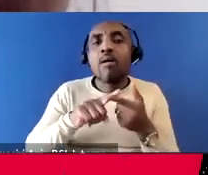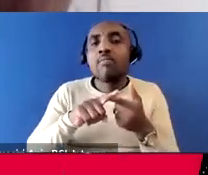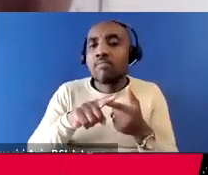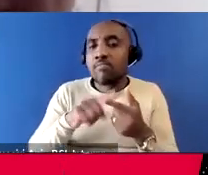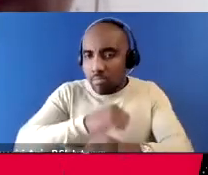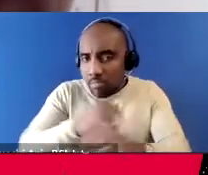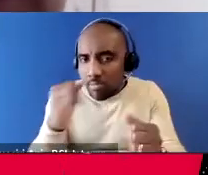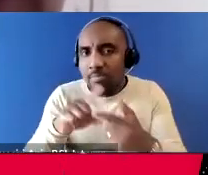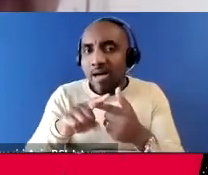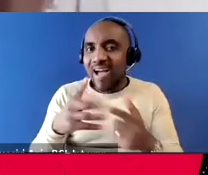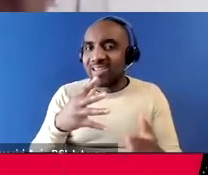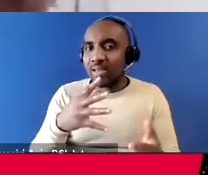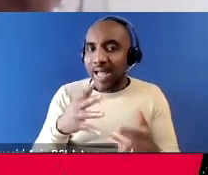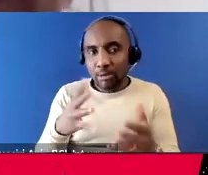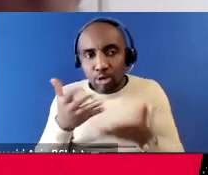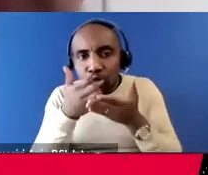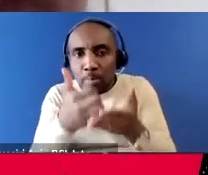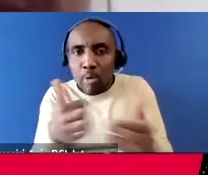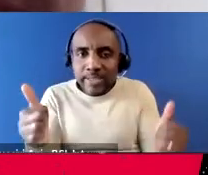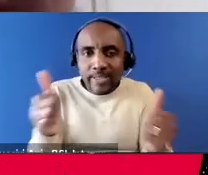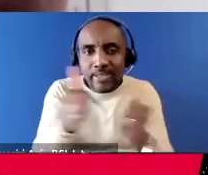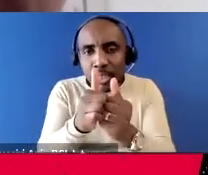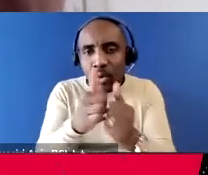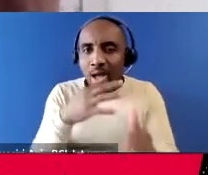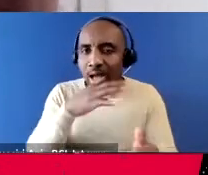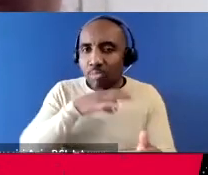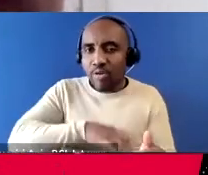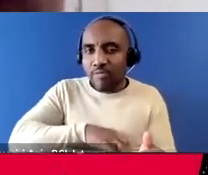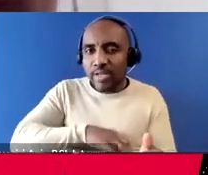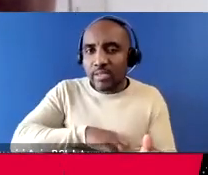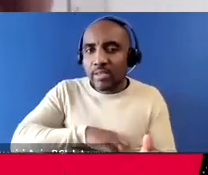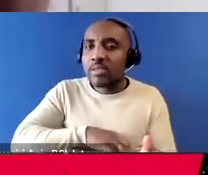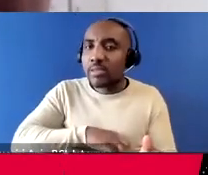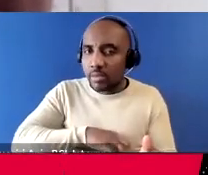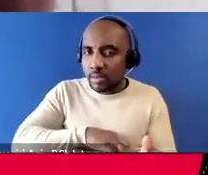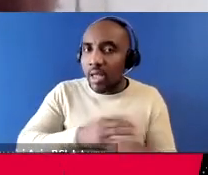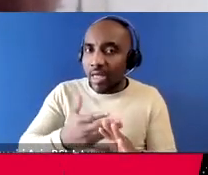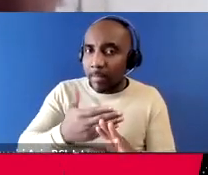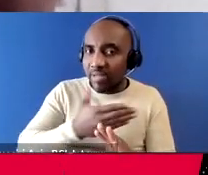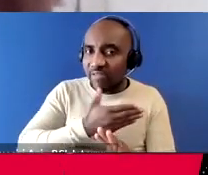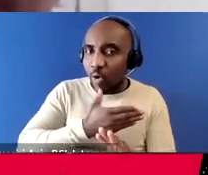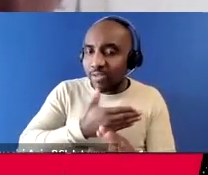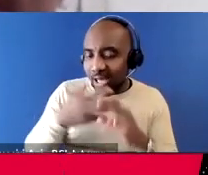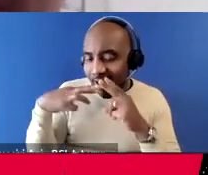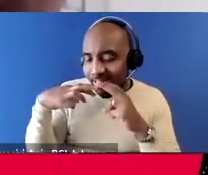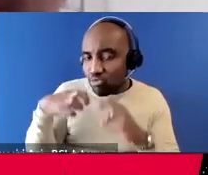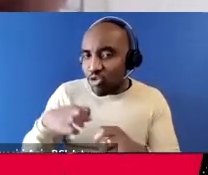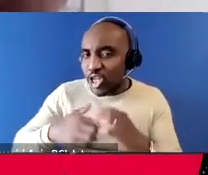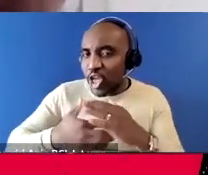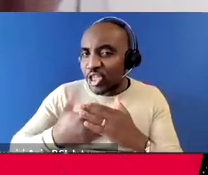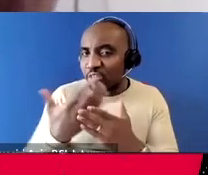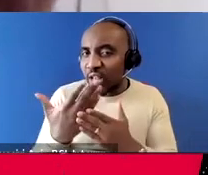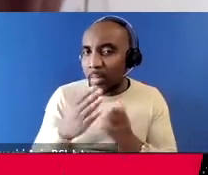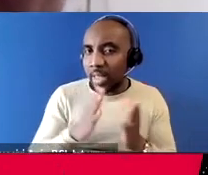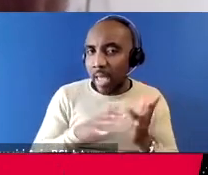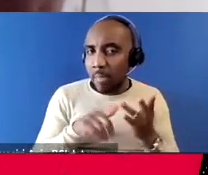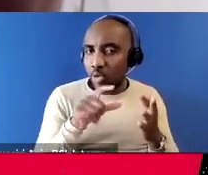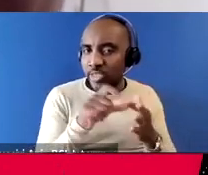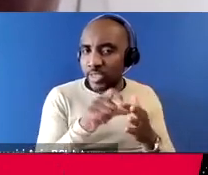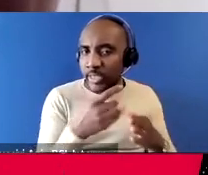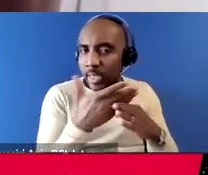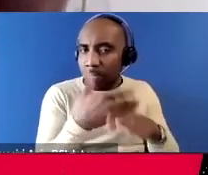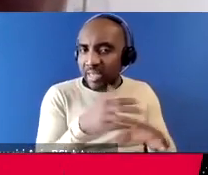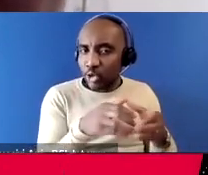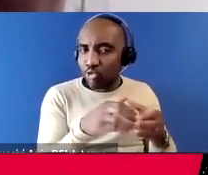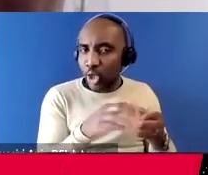our taxpayers' money for companies to then make profit that is appropriated privately. So